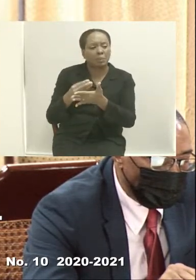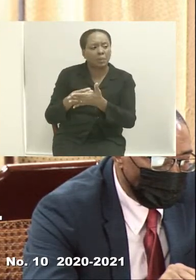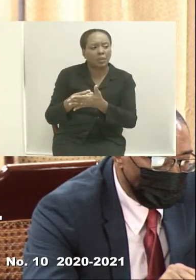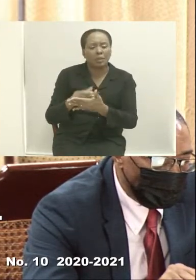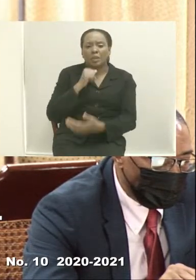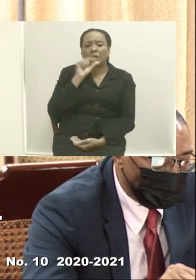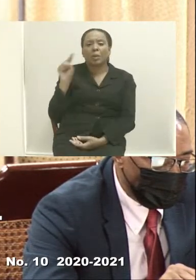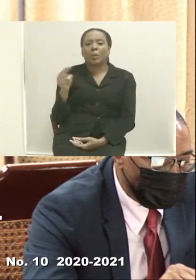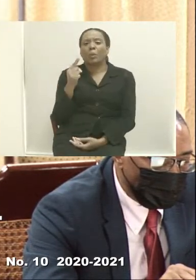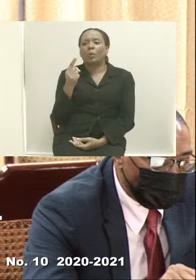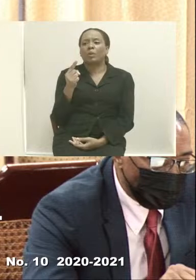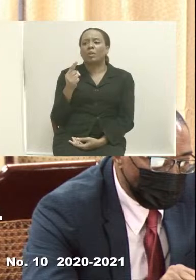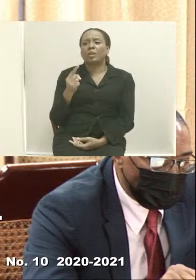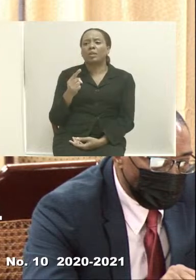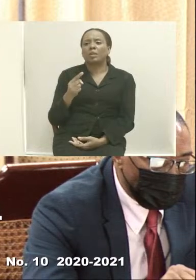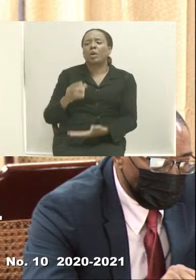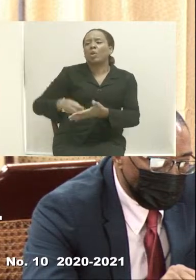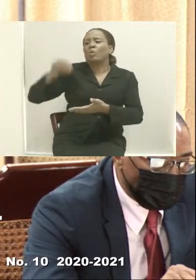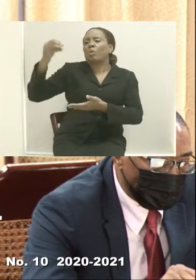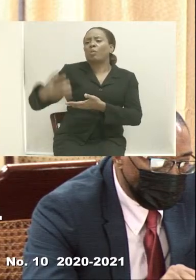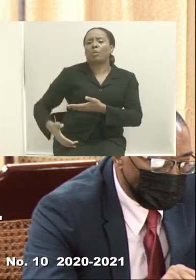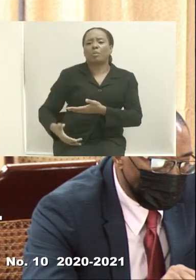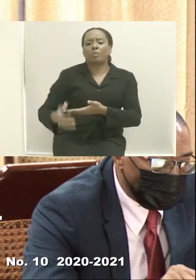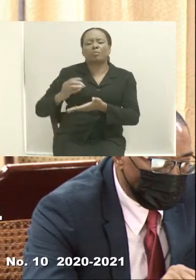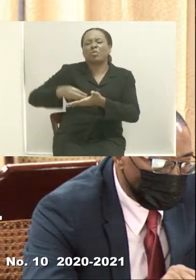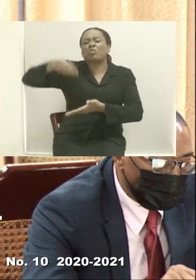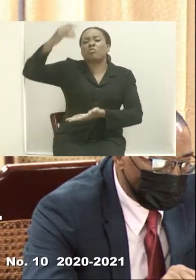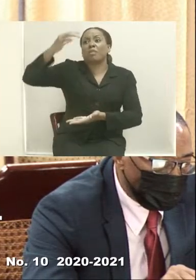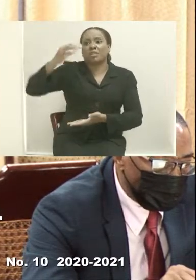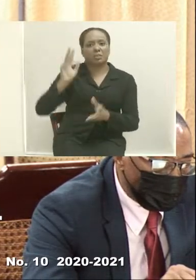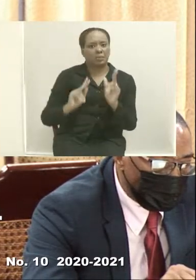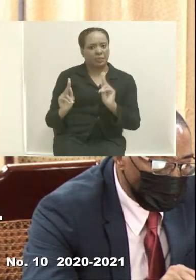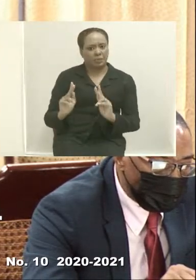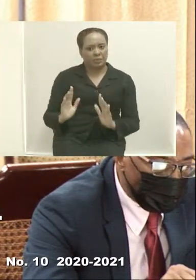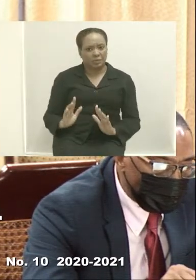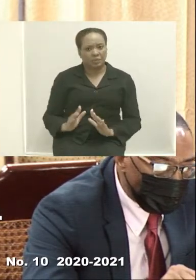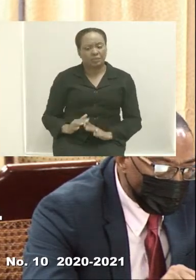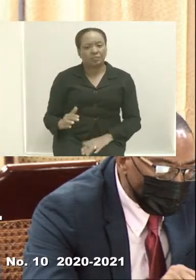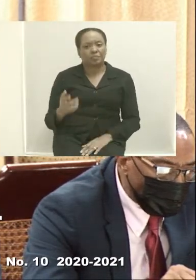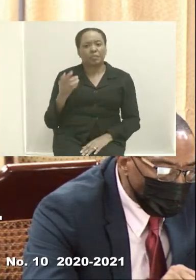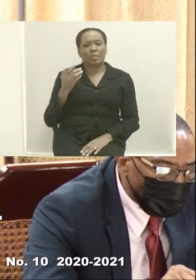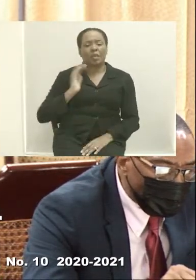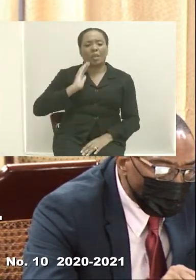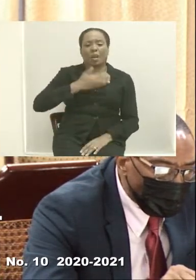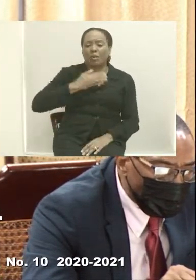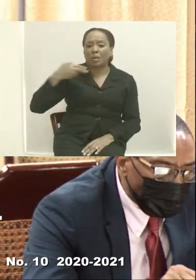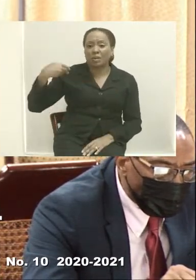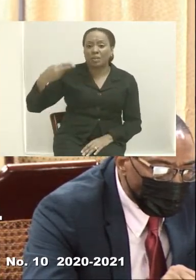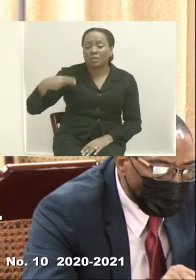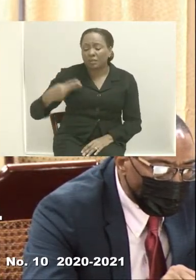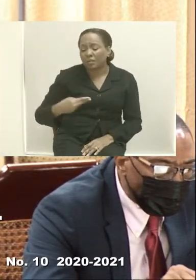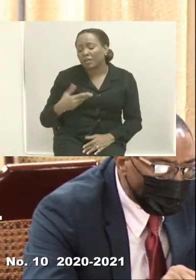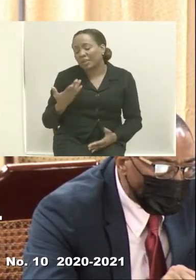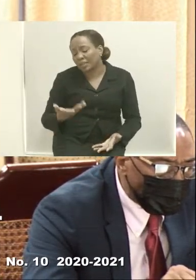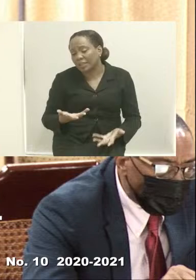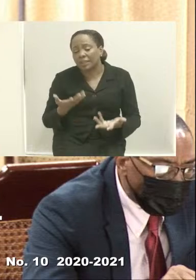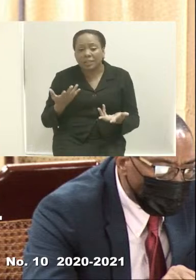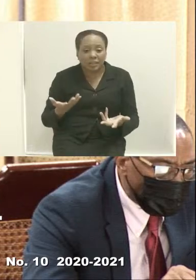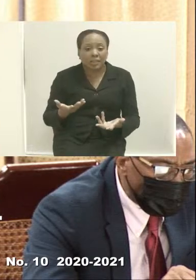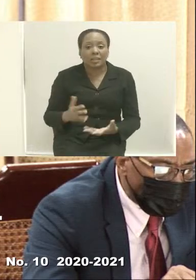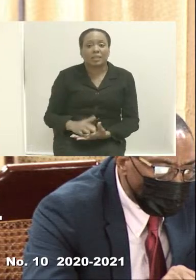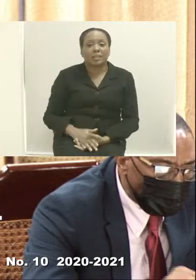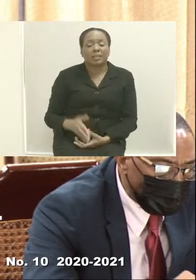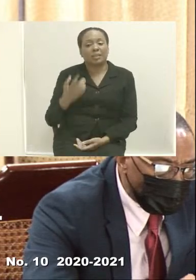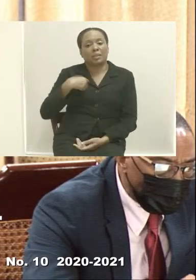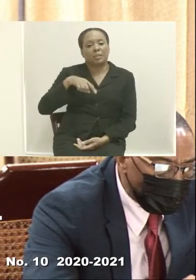grow and that we may move away from that history, which is ours, unfortunately so, of